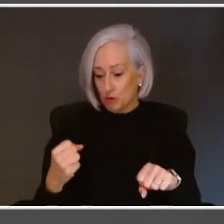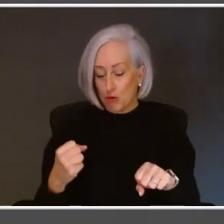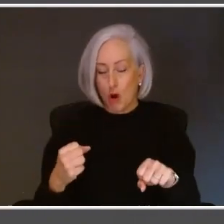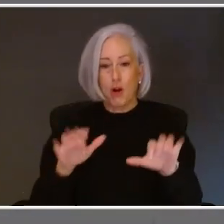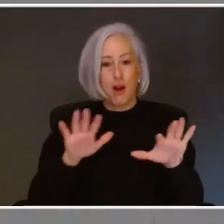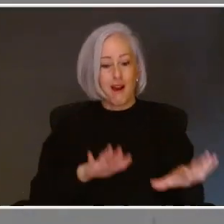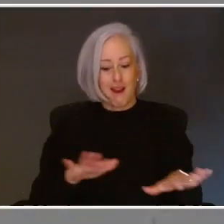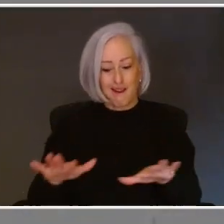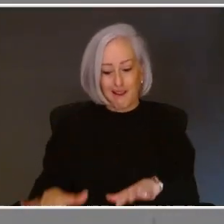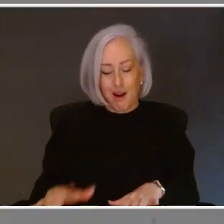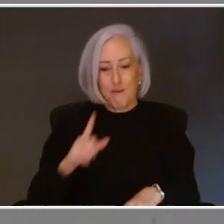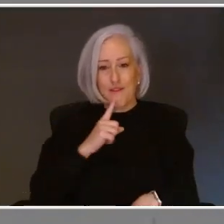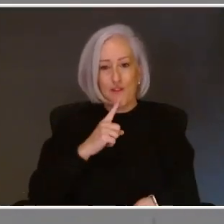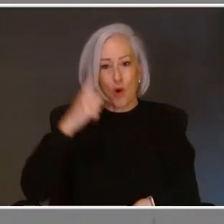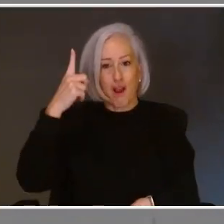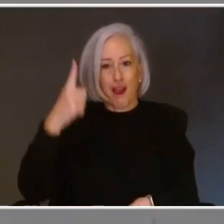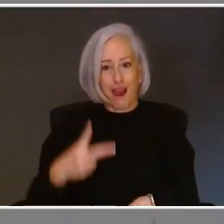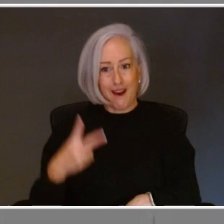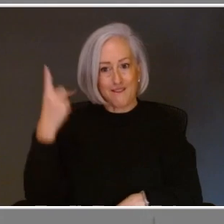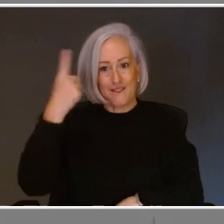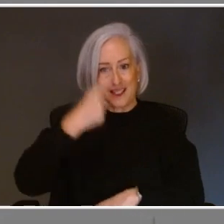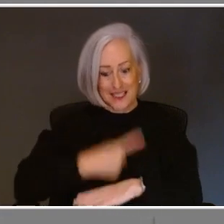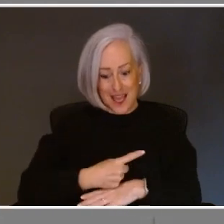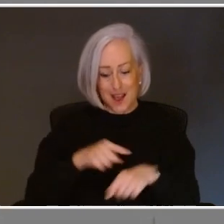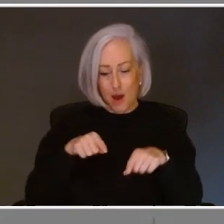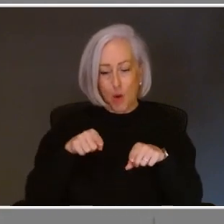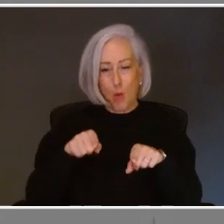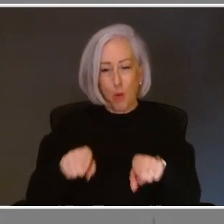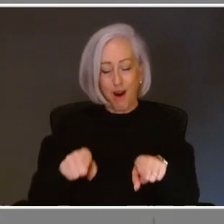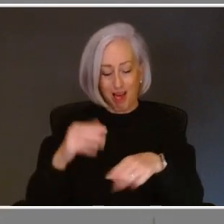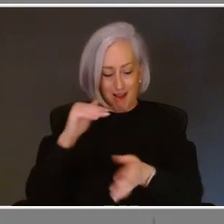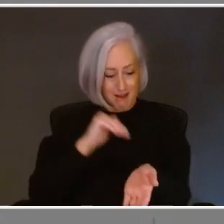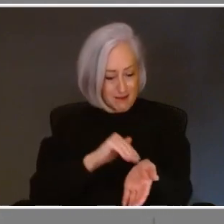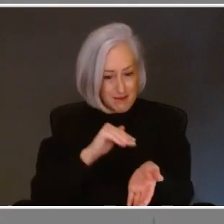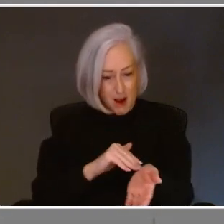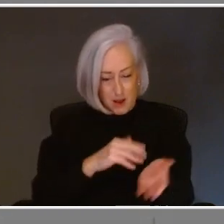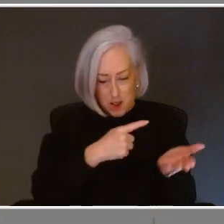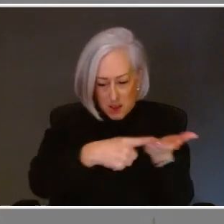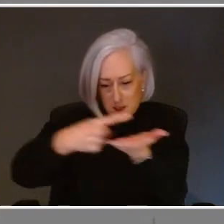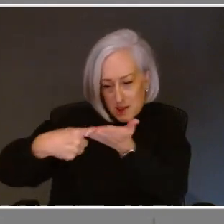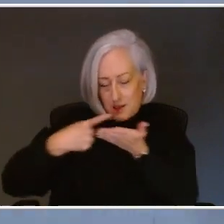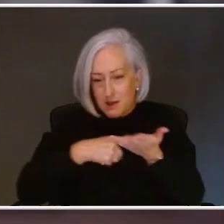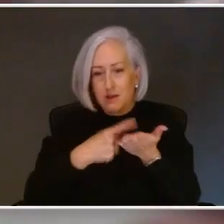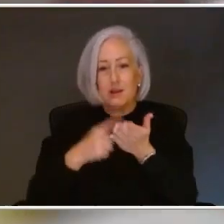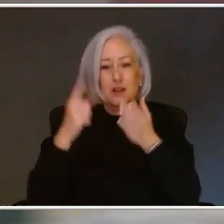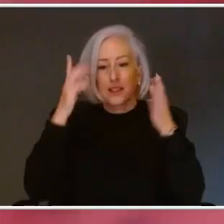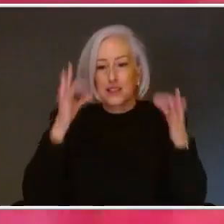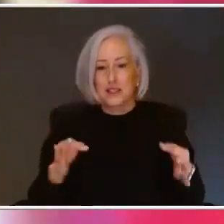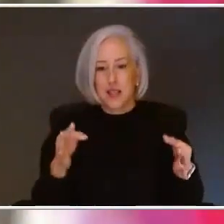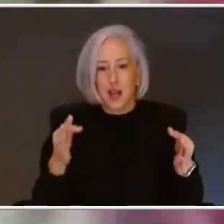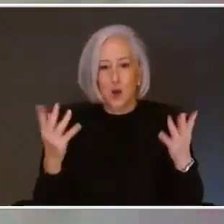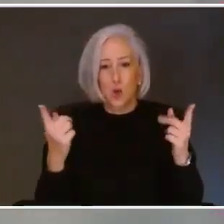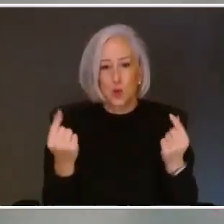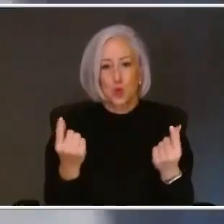up with the best plan for getting that thing out of there. Today we look back as we ask, where are they